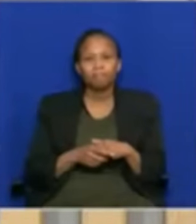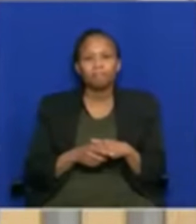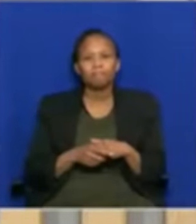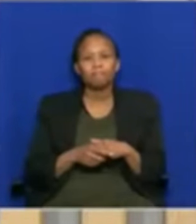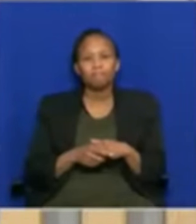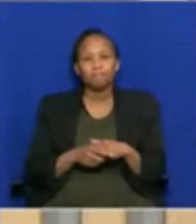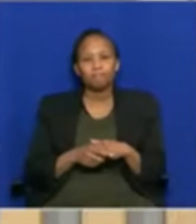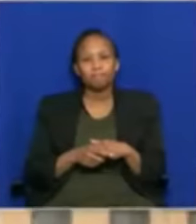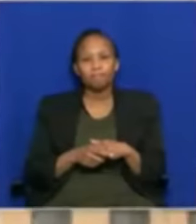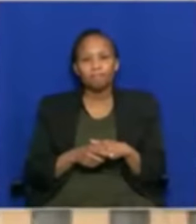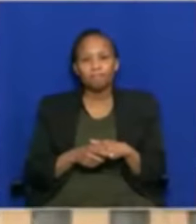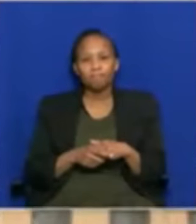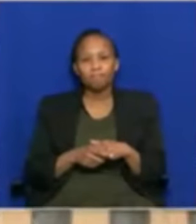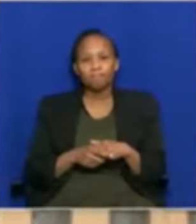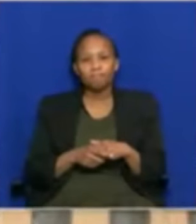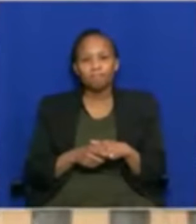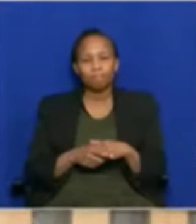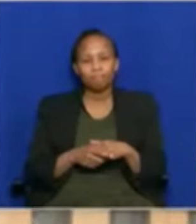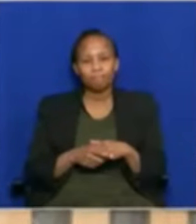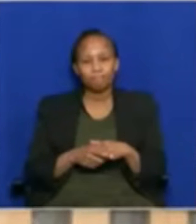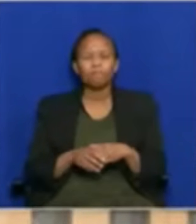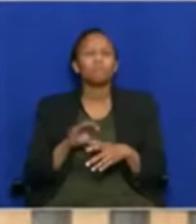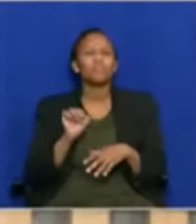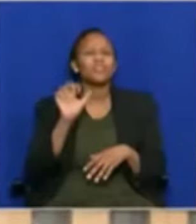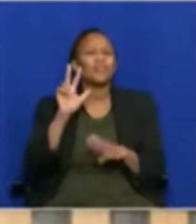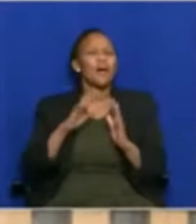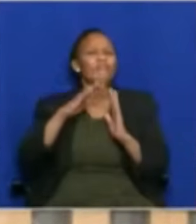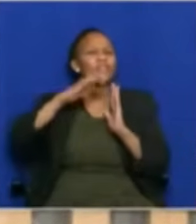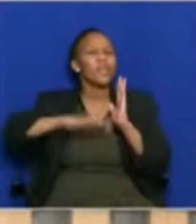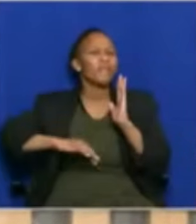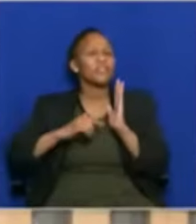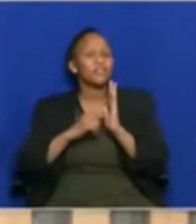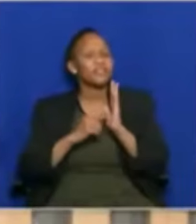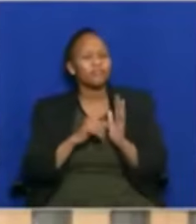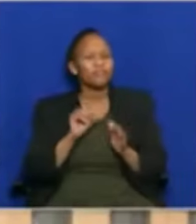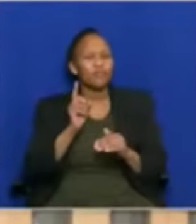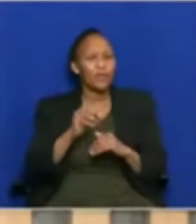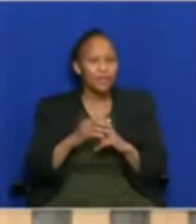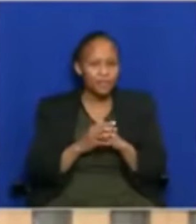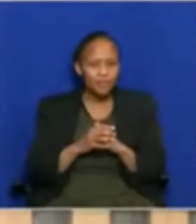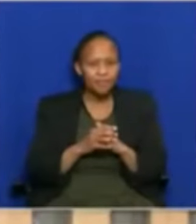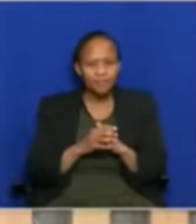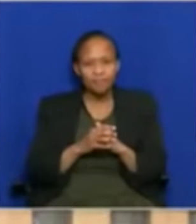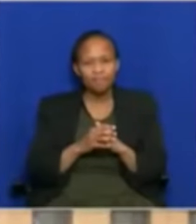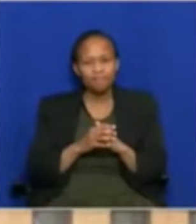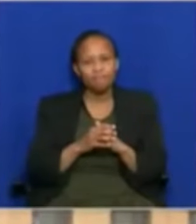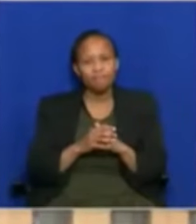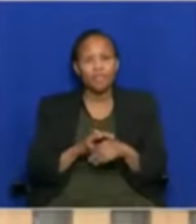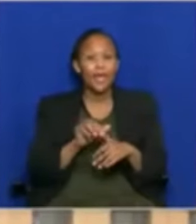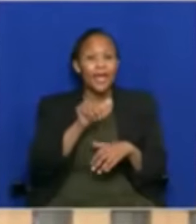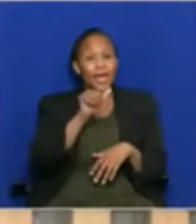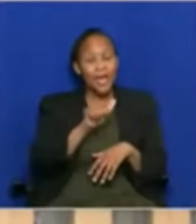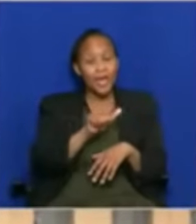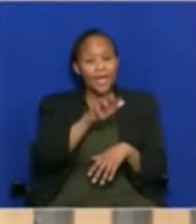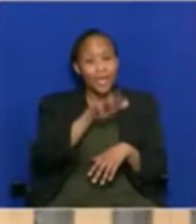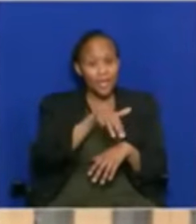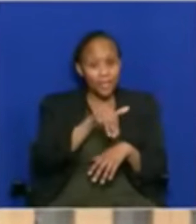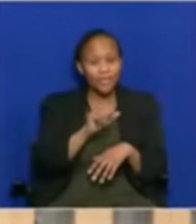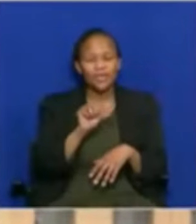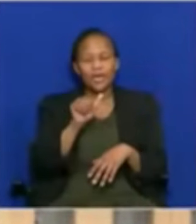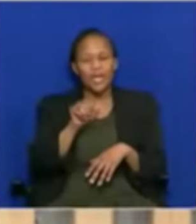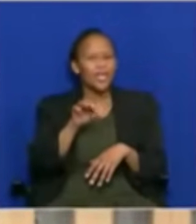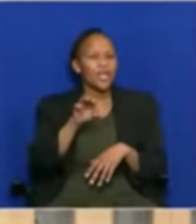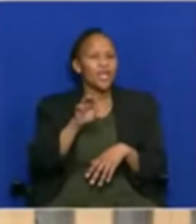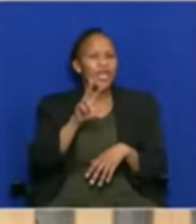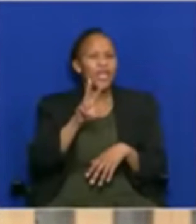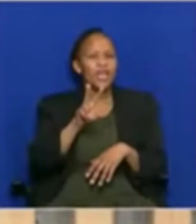What is that affidavit called? So we can search. We have given up on A19, A32, the numbers. So if you could just give a description